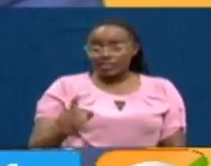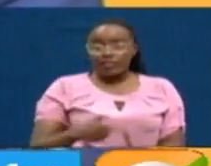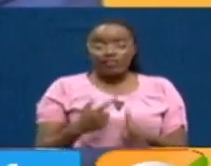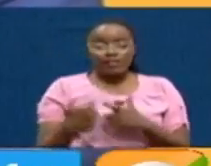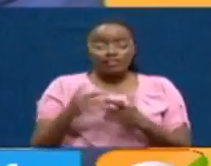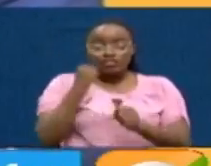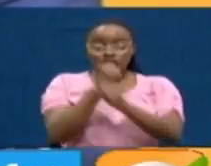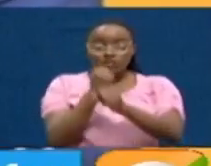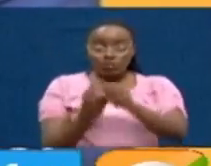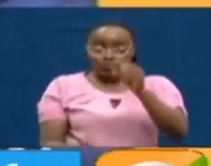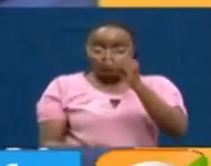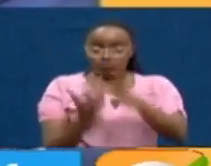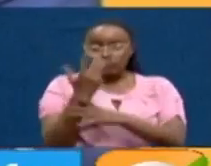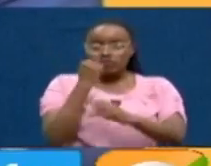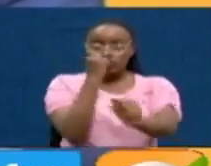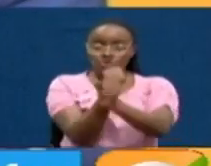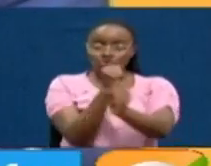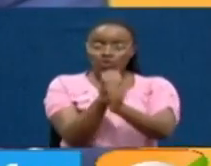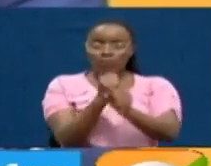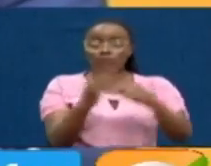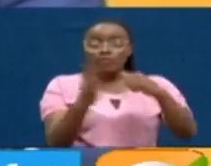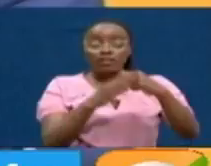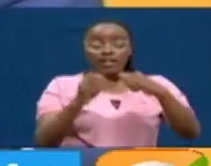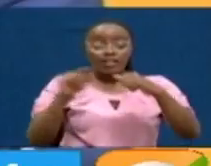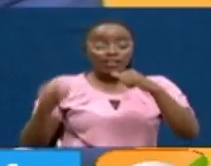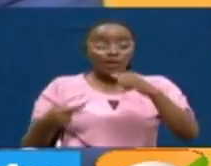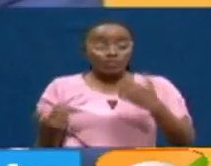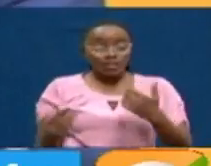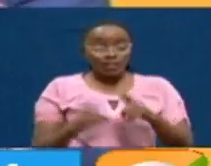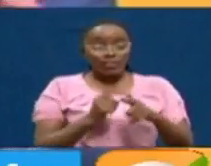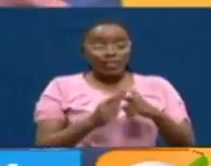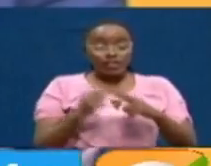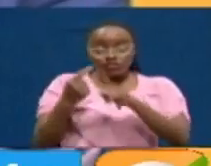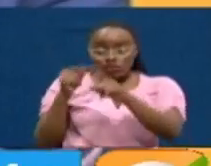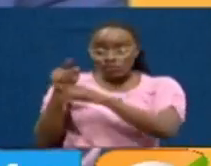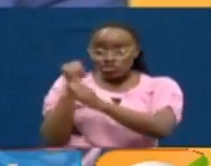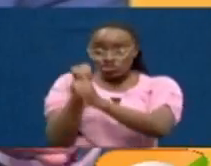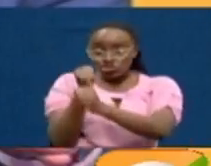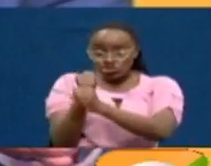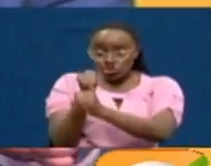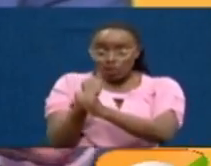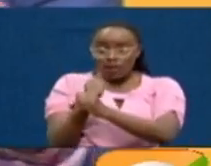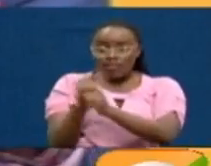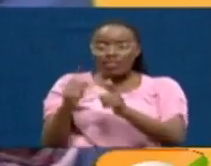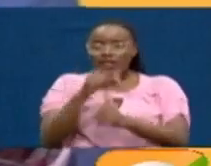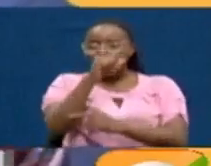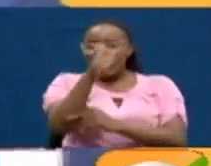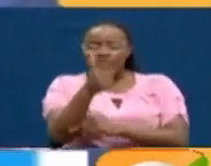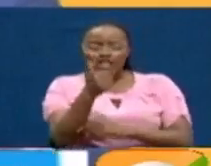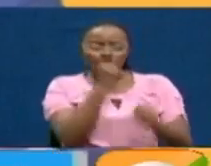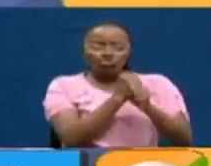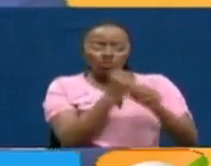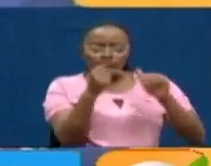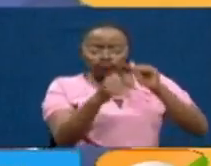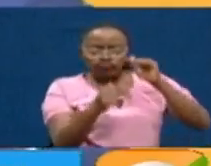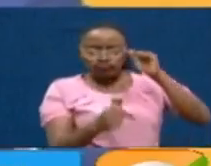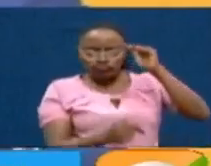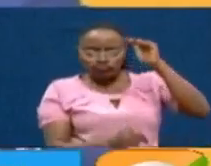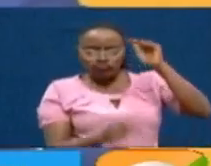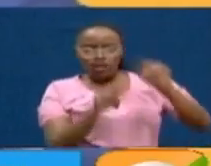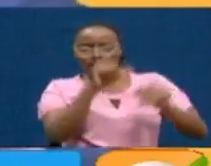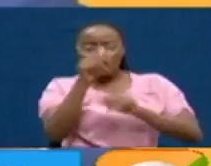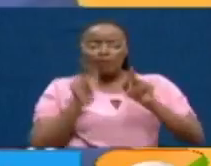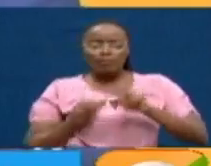likely to be created, formal jobs there are about 90,000. Then out of the job, formal jobs, there are other informal jobs, and then there's some